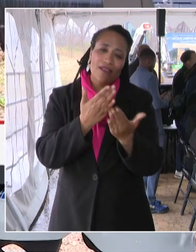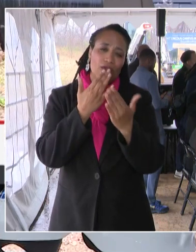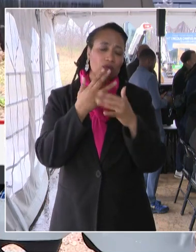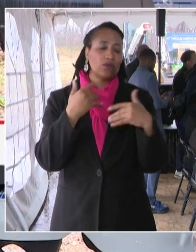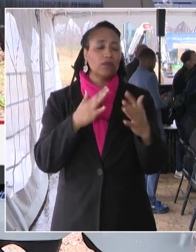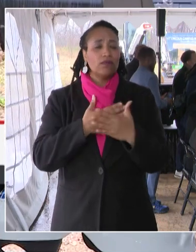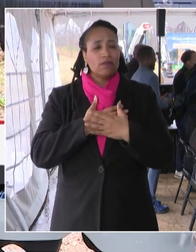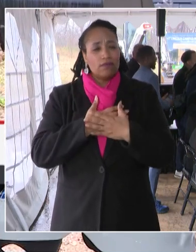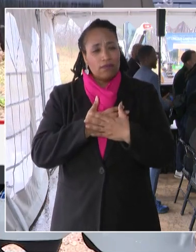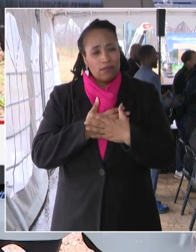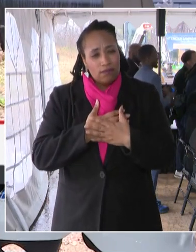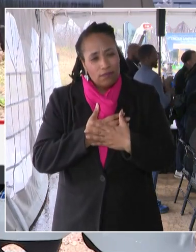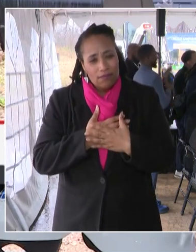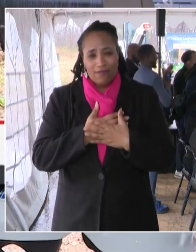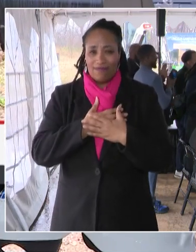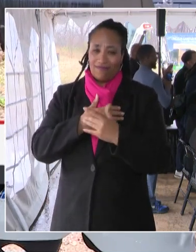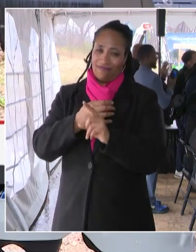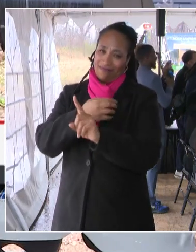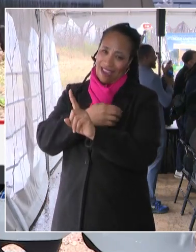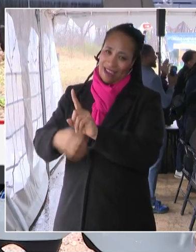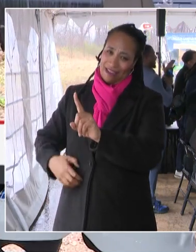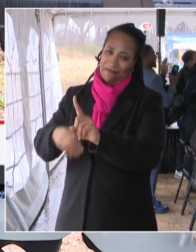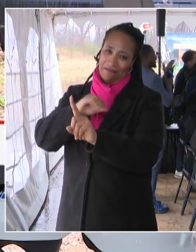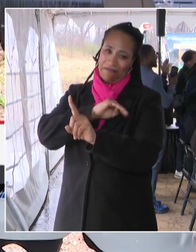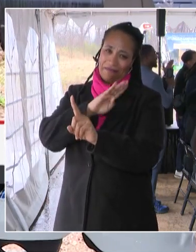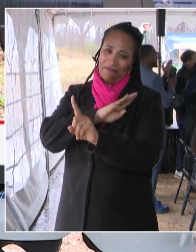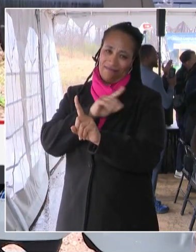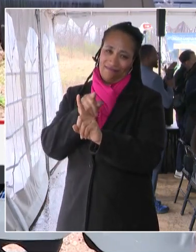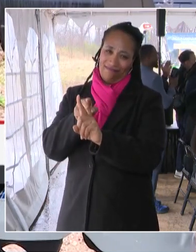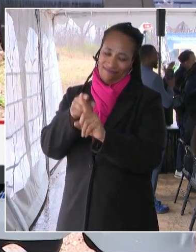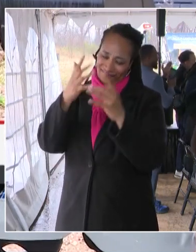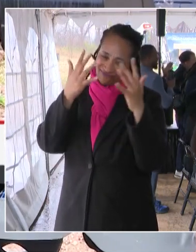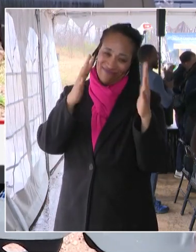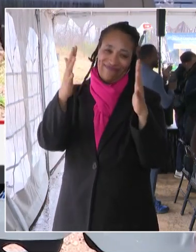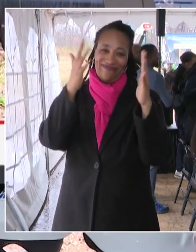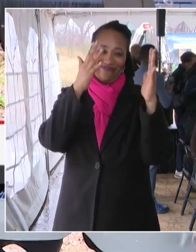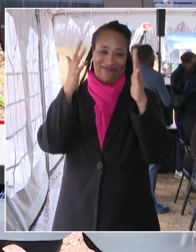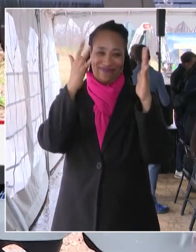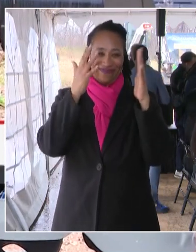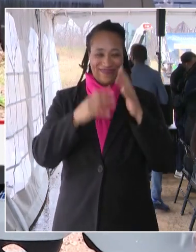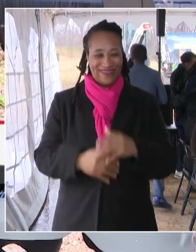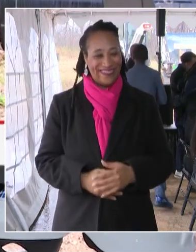Mayor, Muriel Bowser, for your leadership.